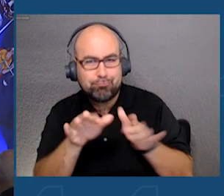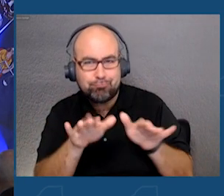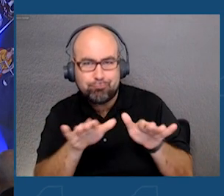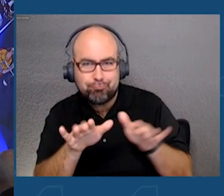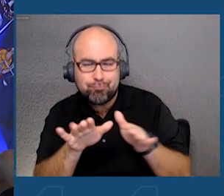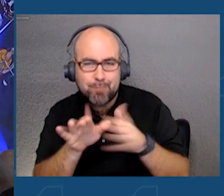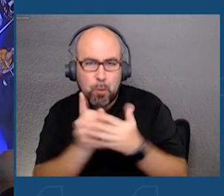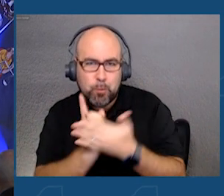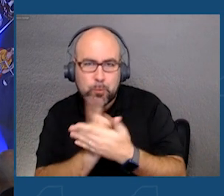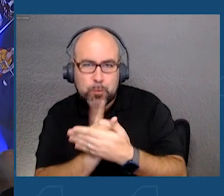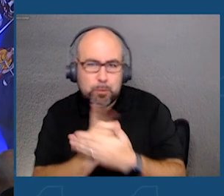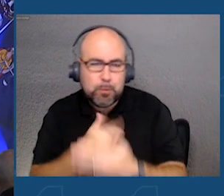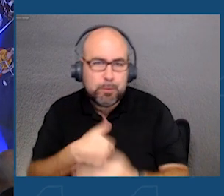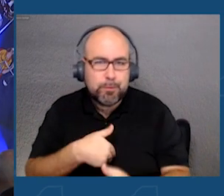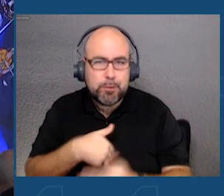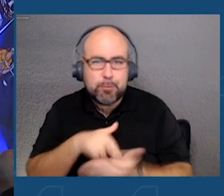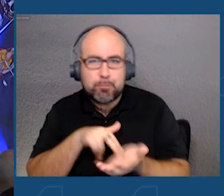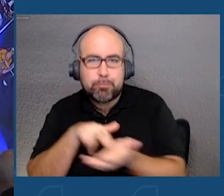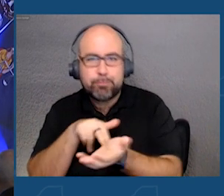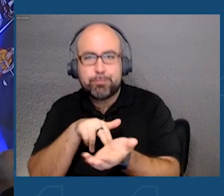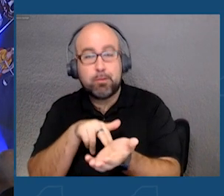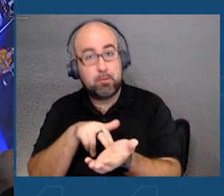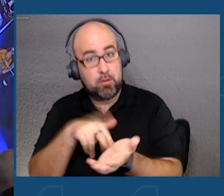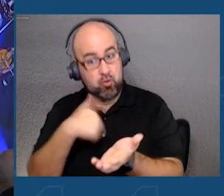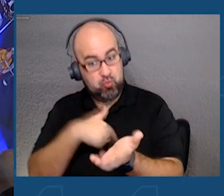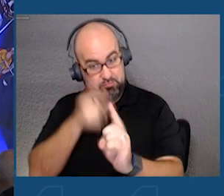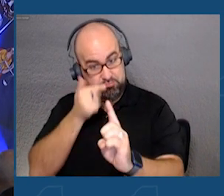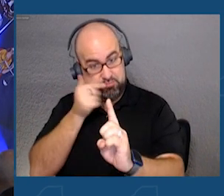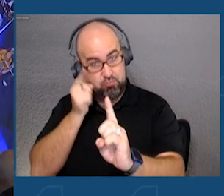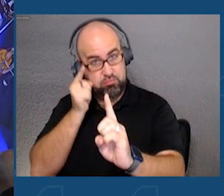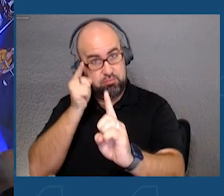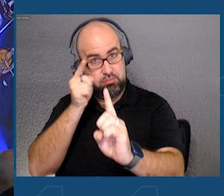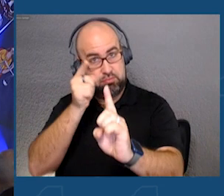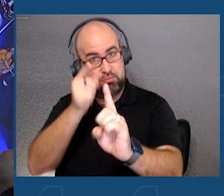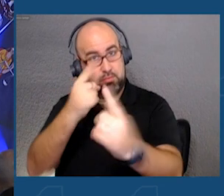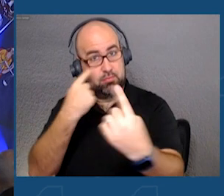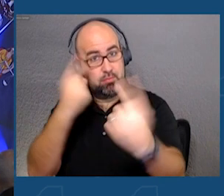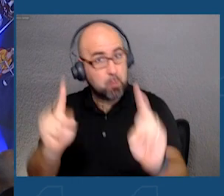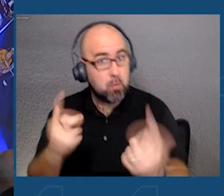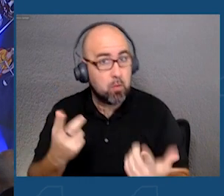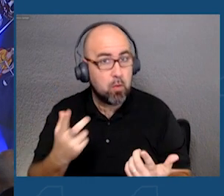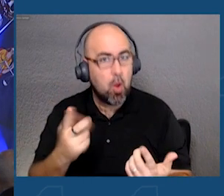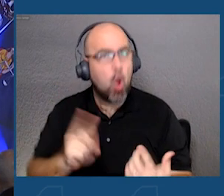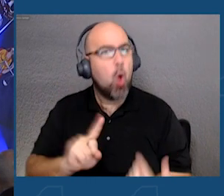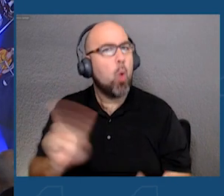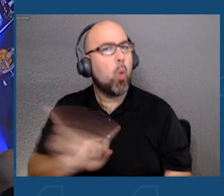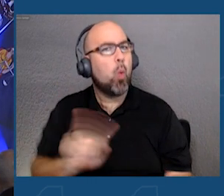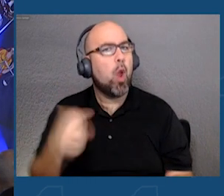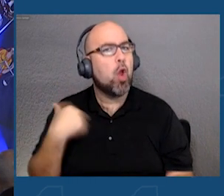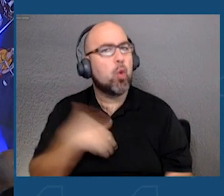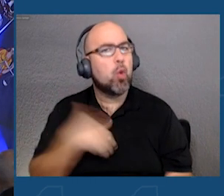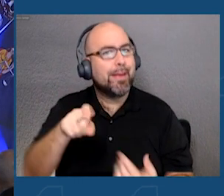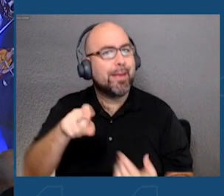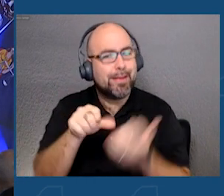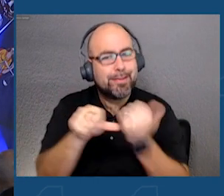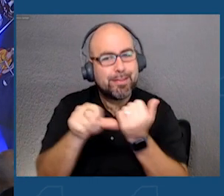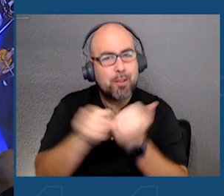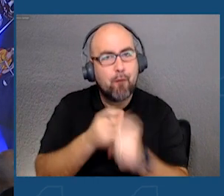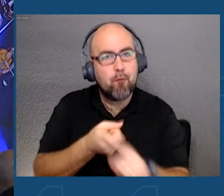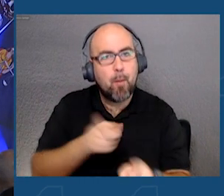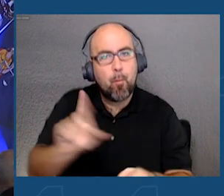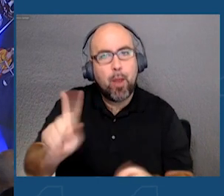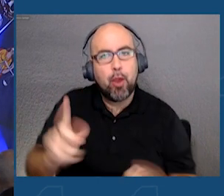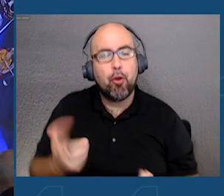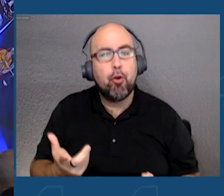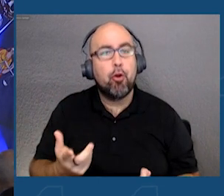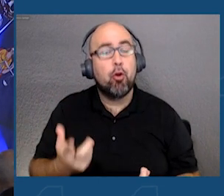year? Are we moving towards our targets? Where do we need assistance from? The governor and I can't